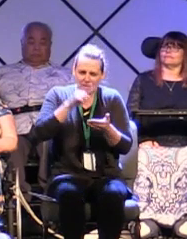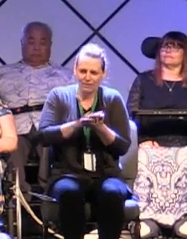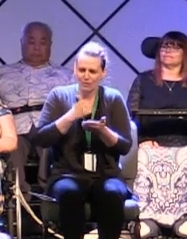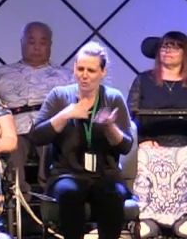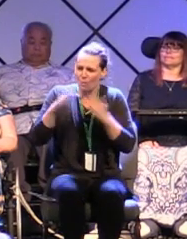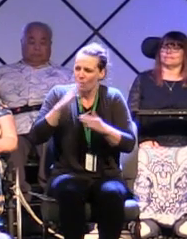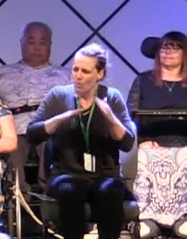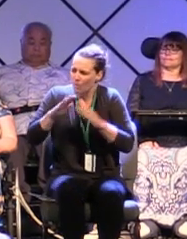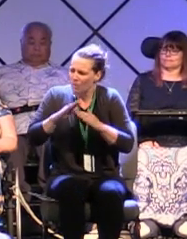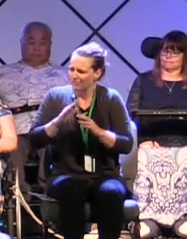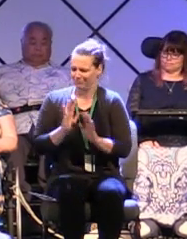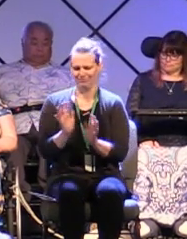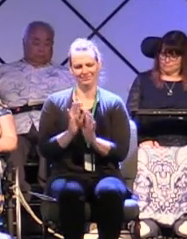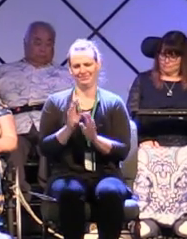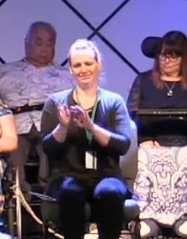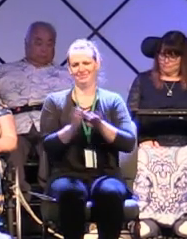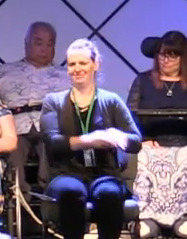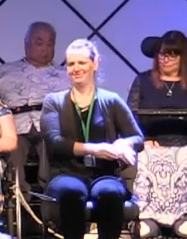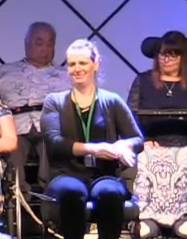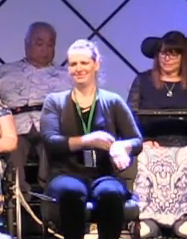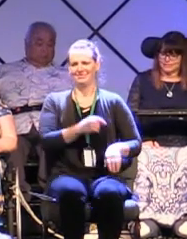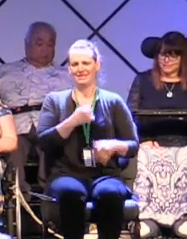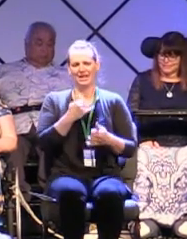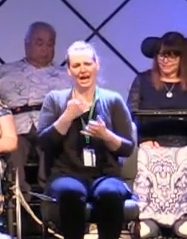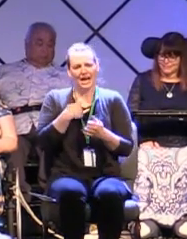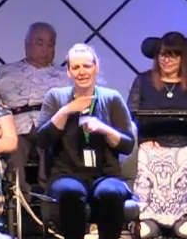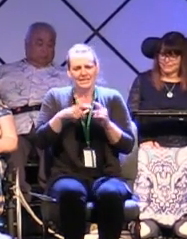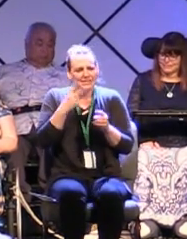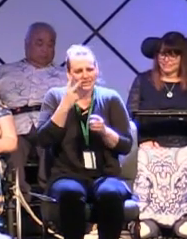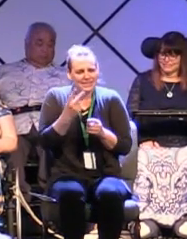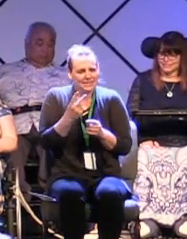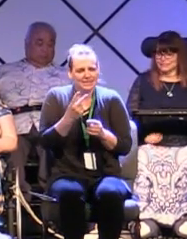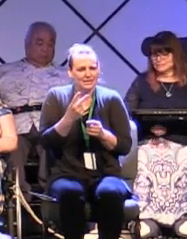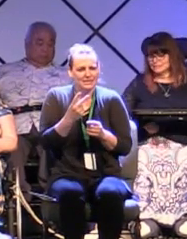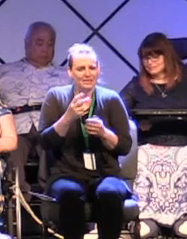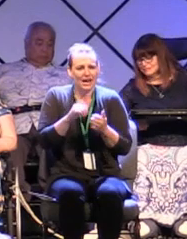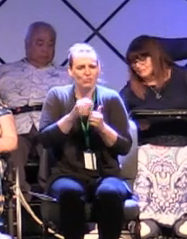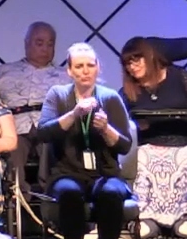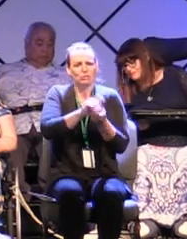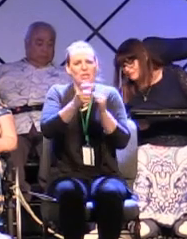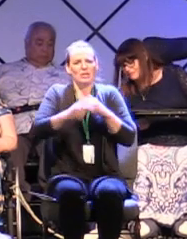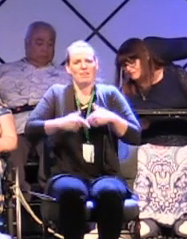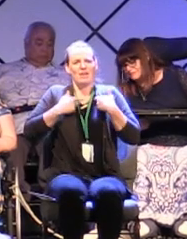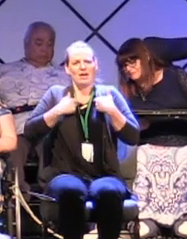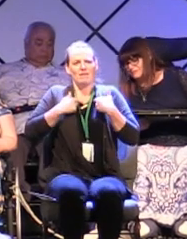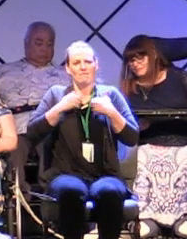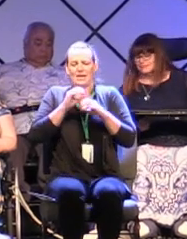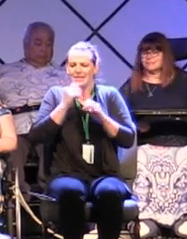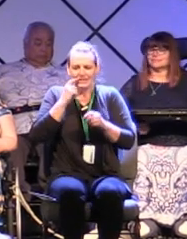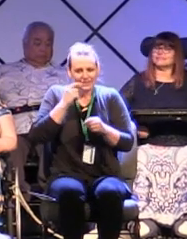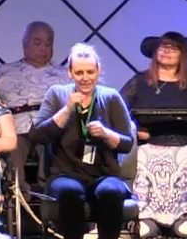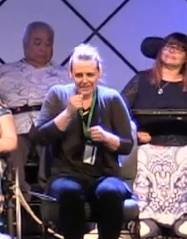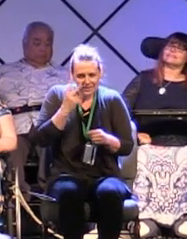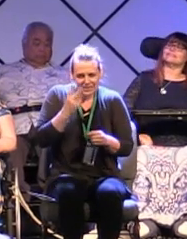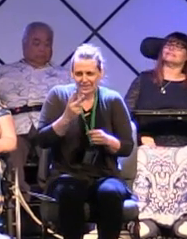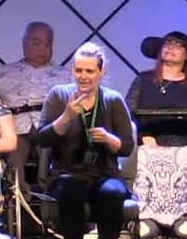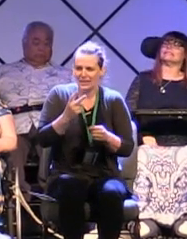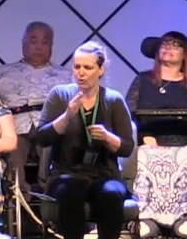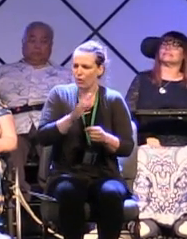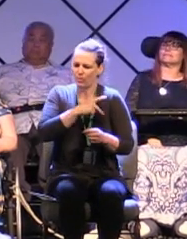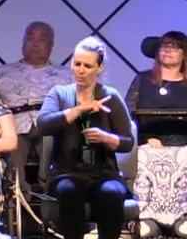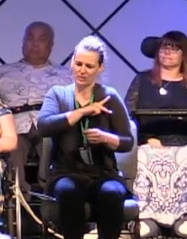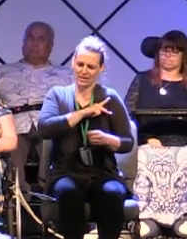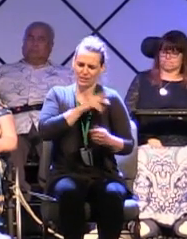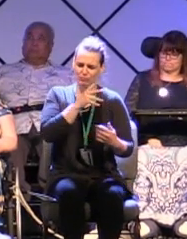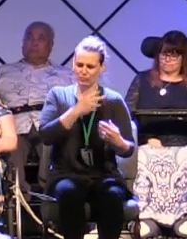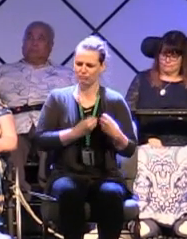too much work. How could I not see that she would change my life? How could I not see that her abilities and personality would